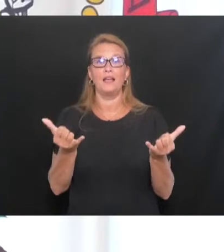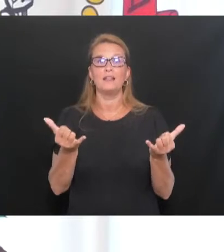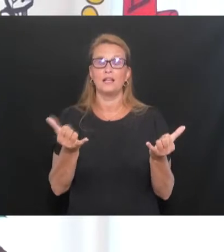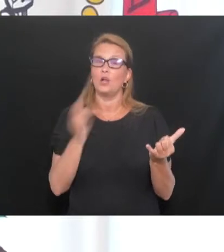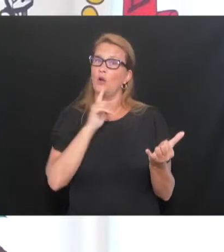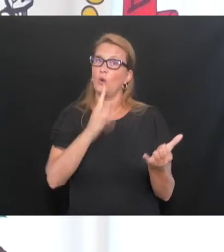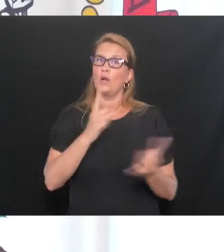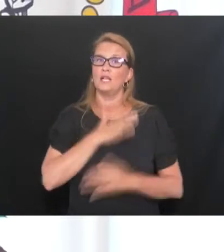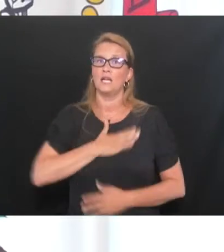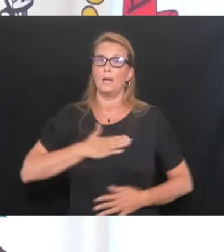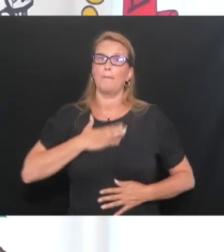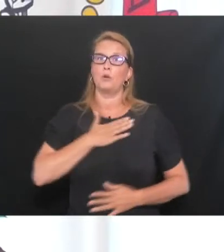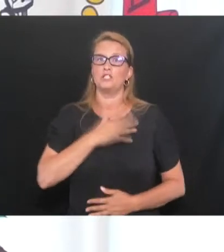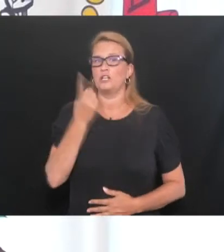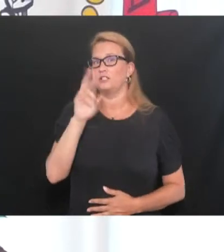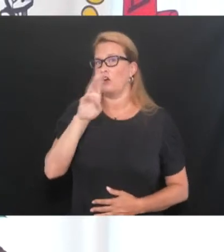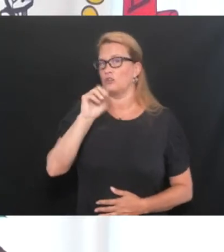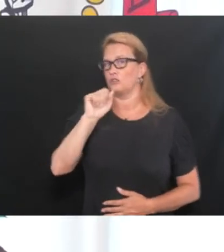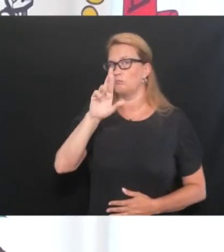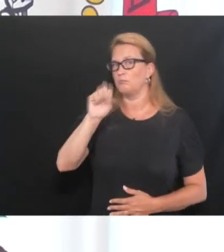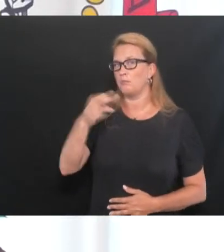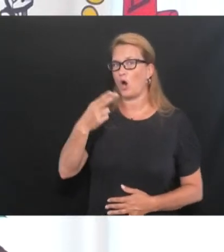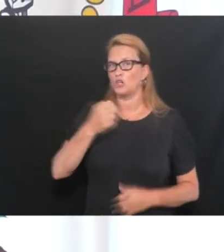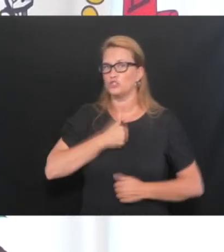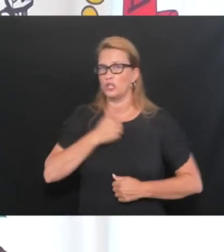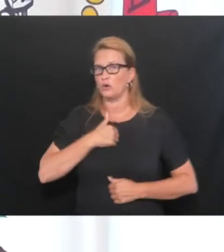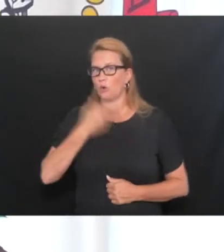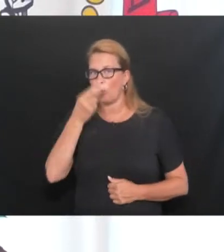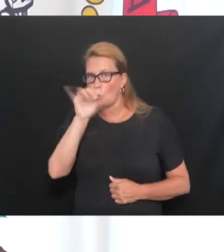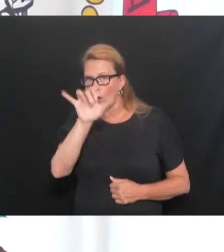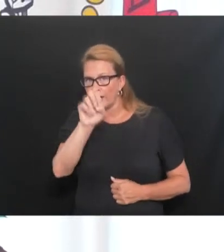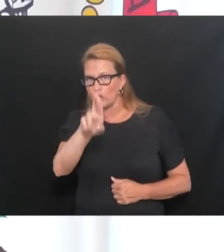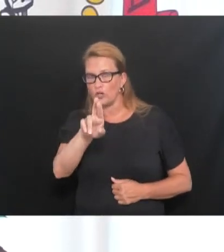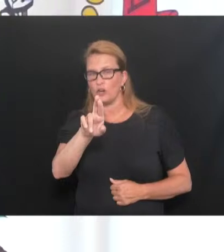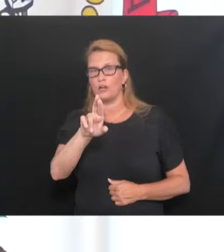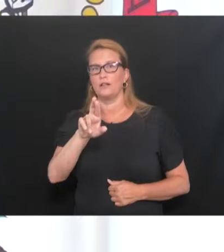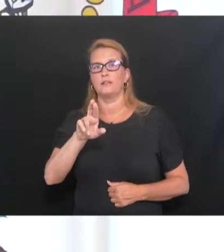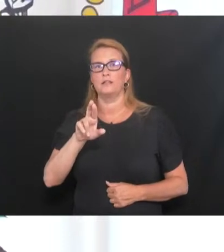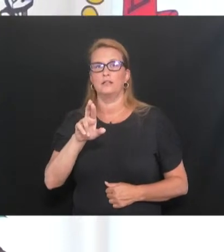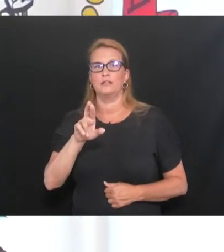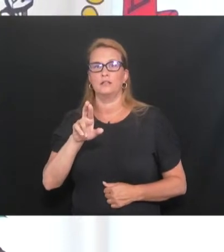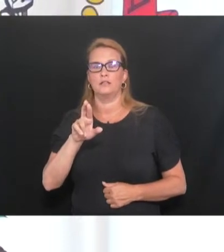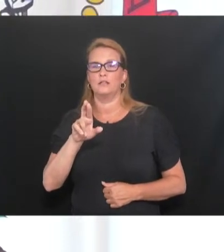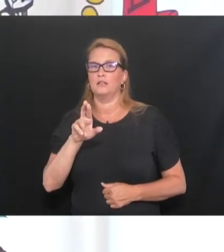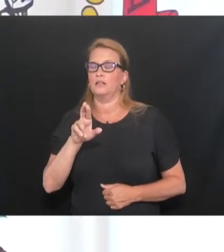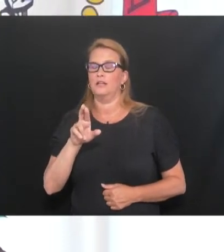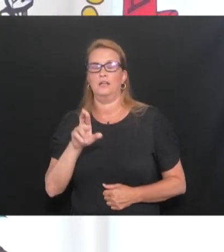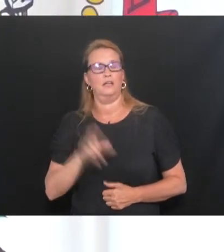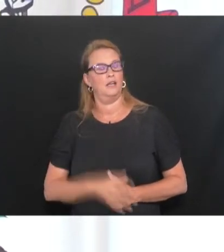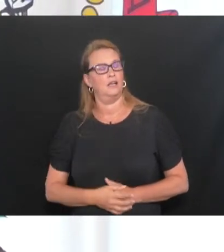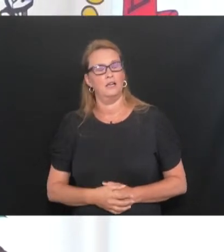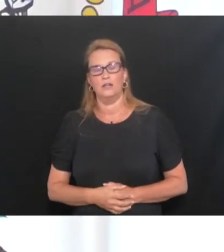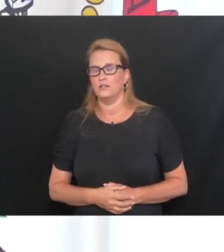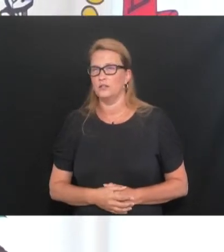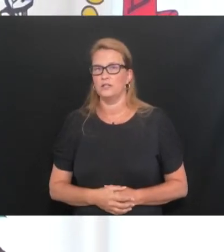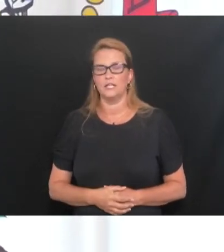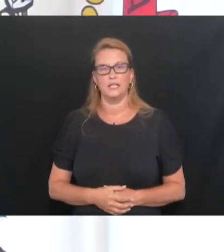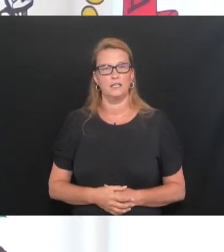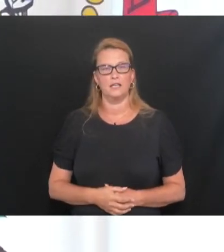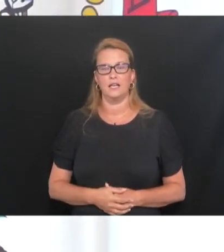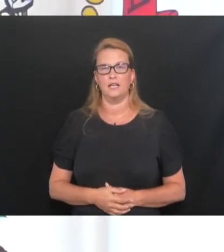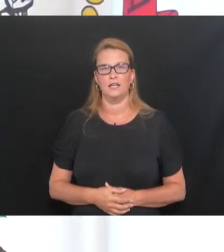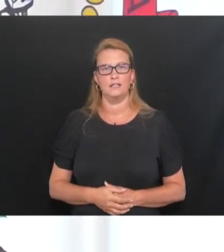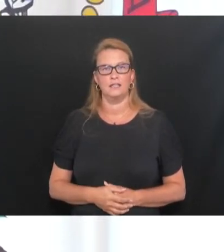again, appreciate Dr. Marsh and General Hoyer coming and everything. And, you know, I listened to